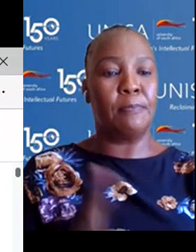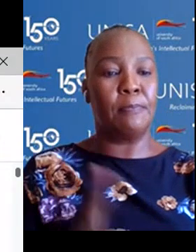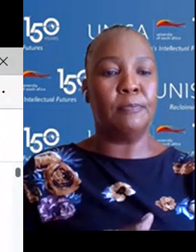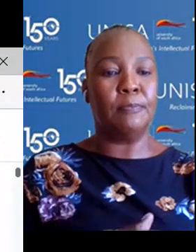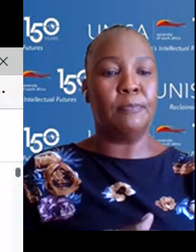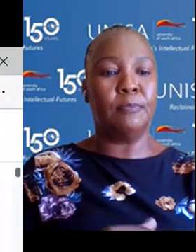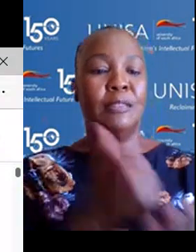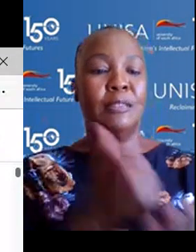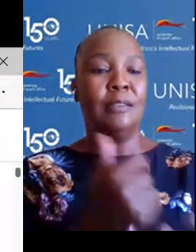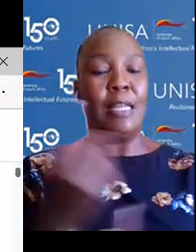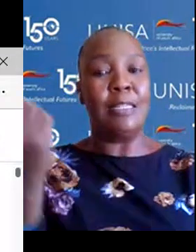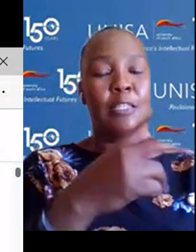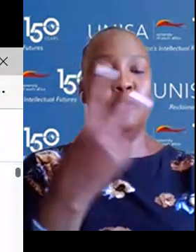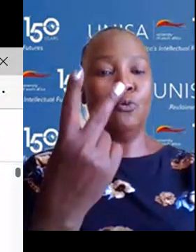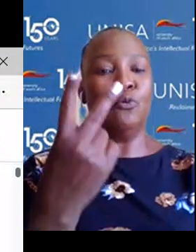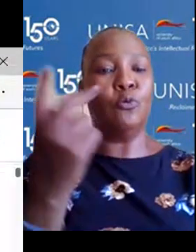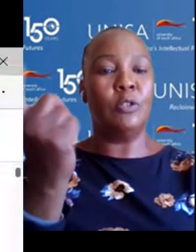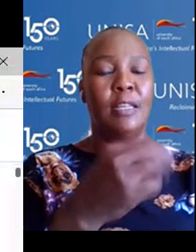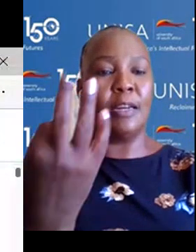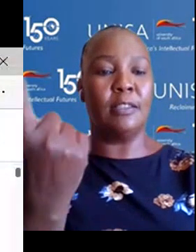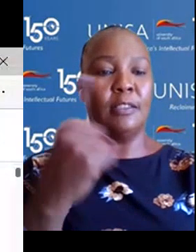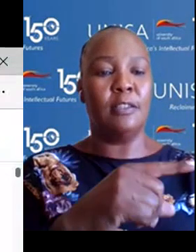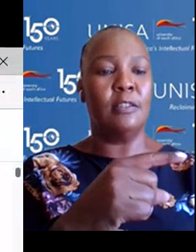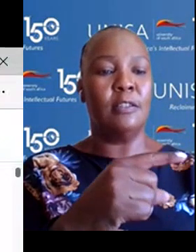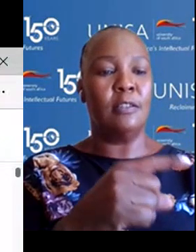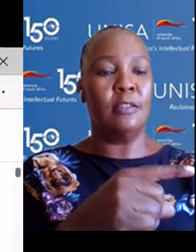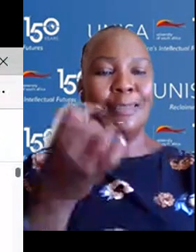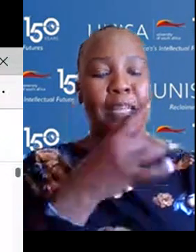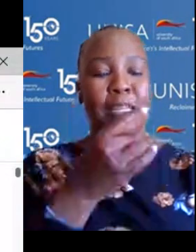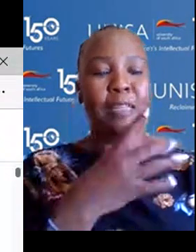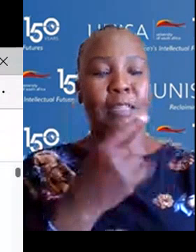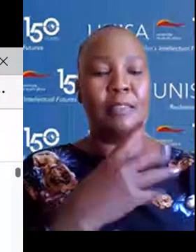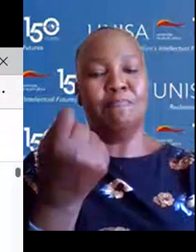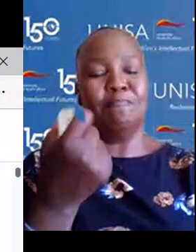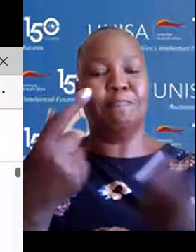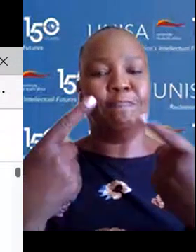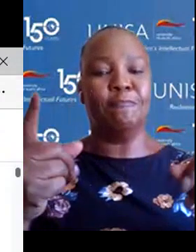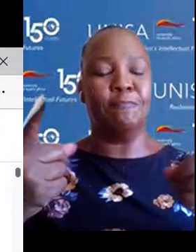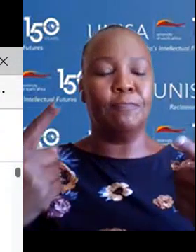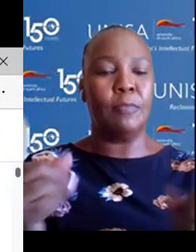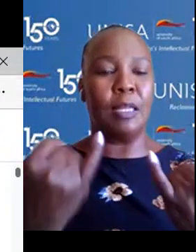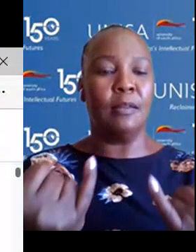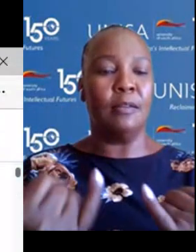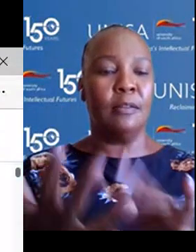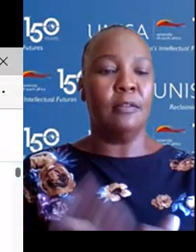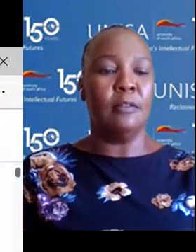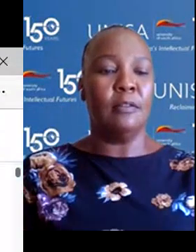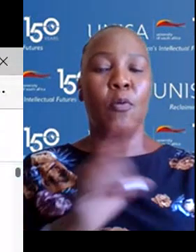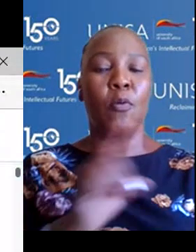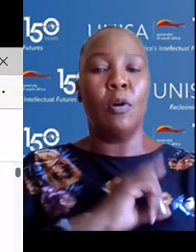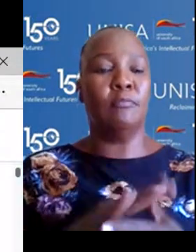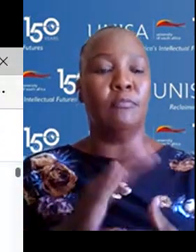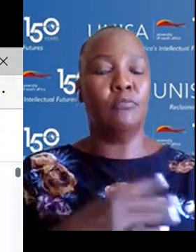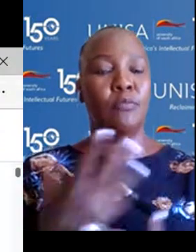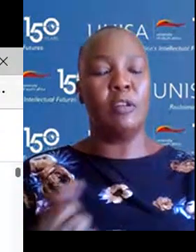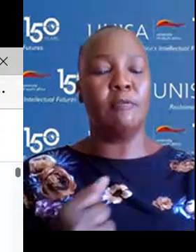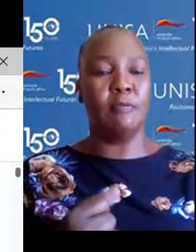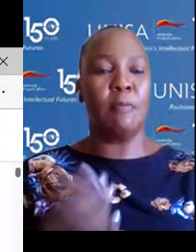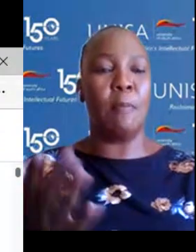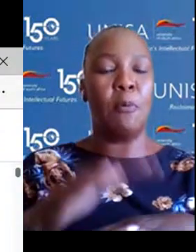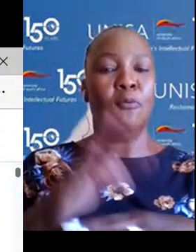here. And day 2 and day 3, of course, now we're doing Saturday, so it's going to be a little bit different here because we've got a lot more to do in